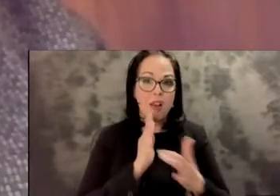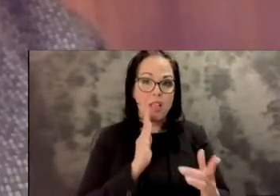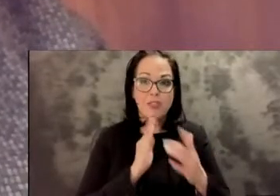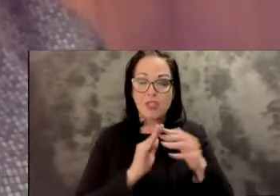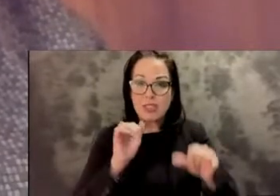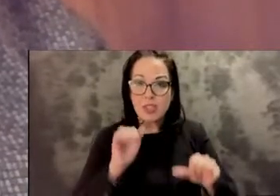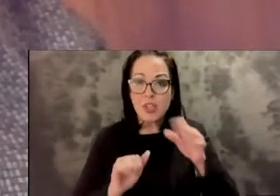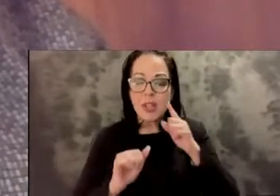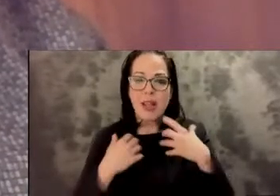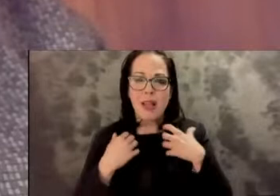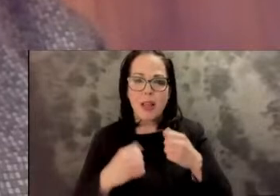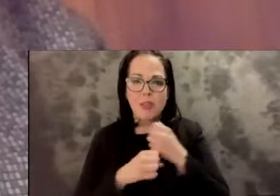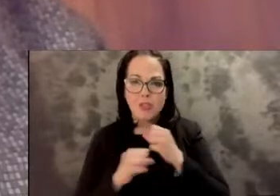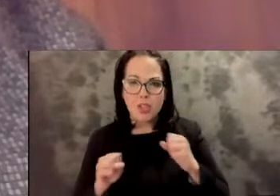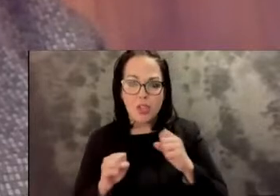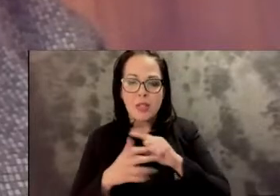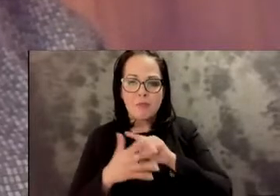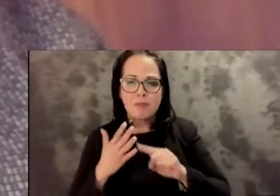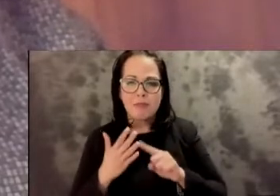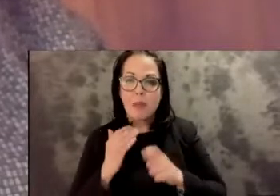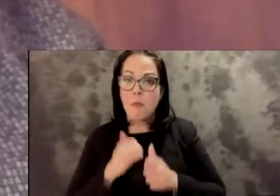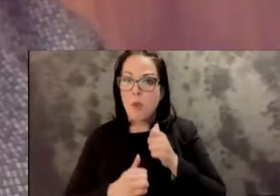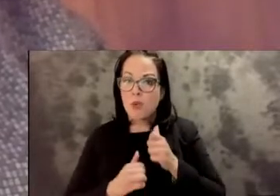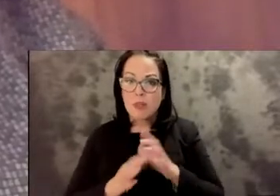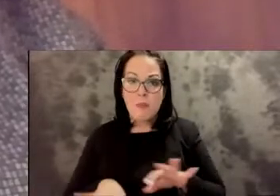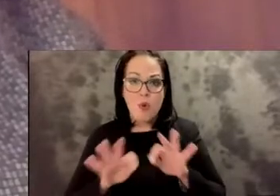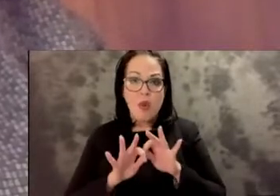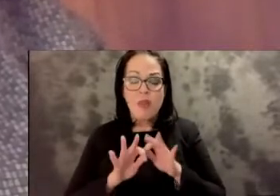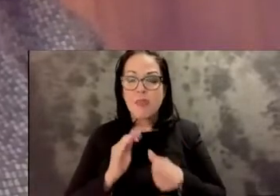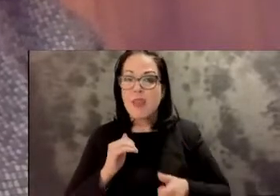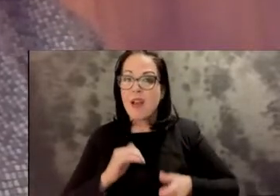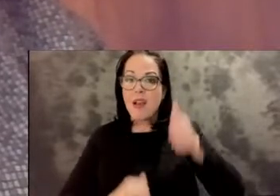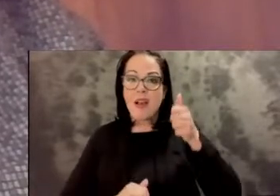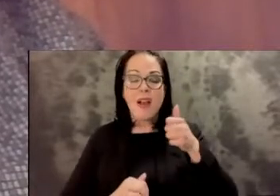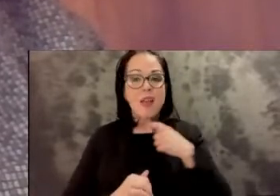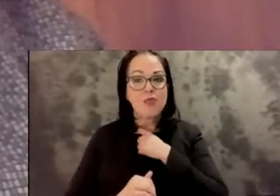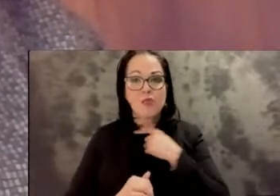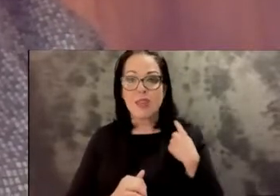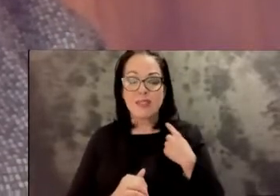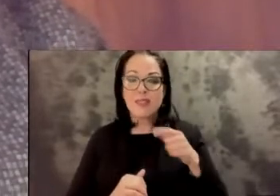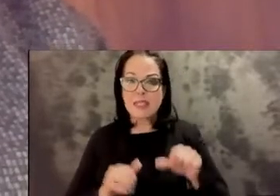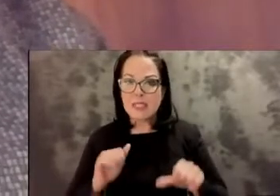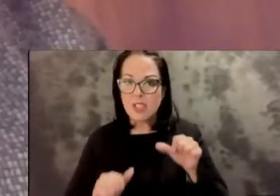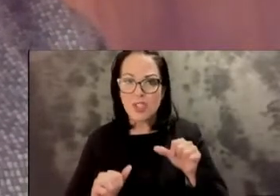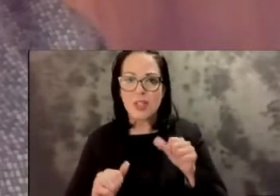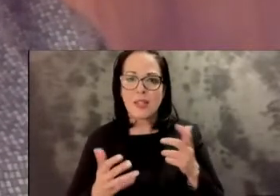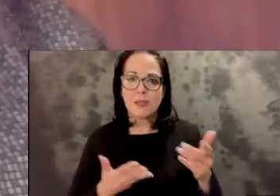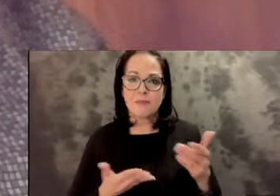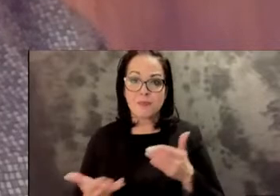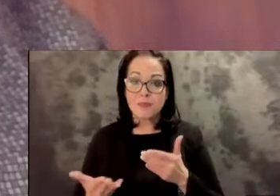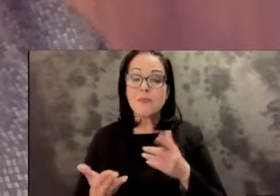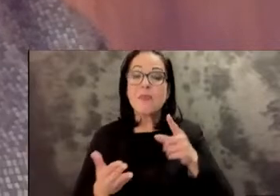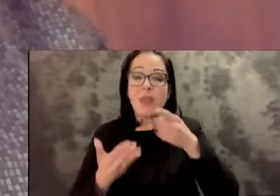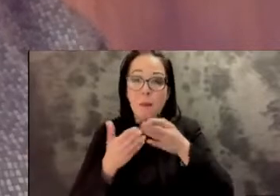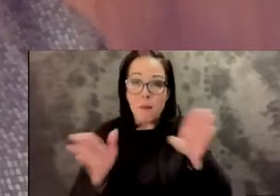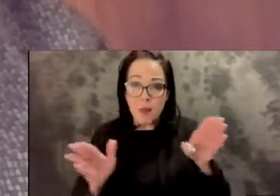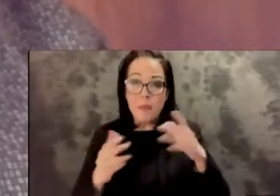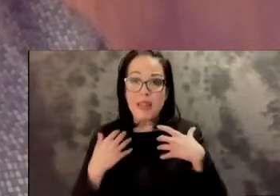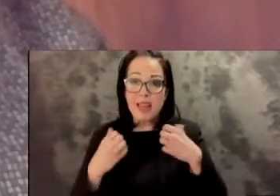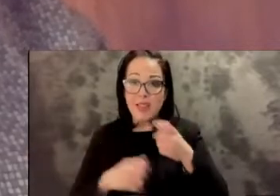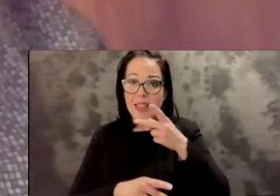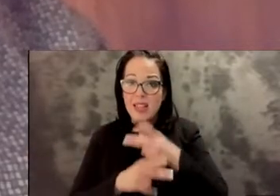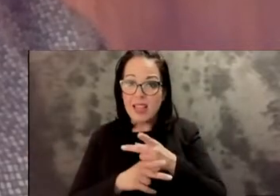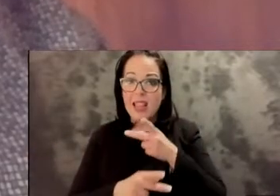health insecurity, and most importantly, the highest risk disparities insecurity. The public health care at